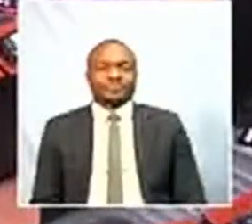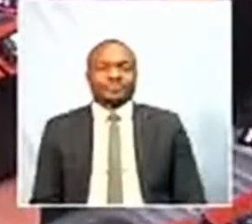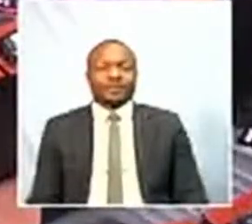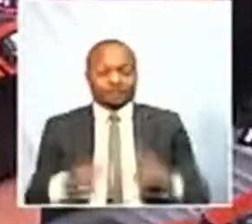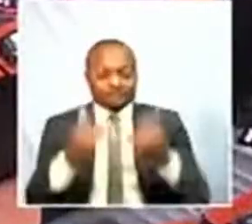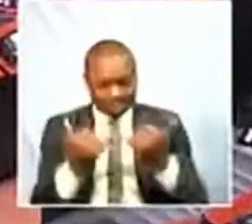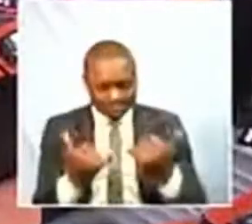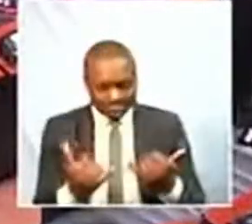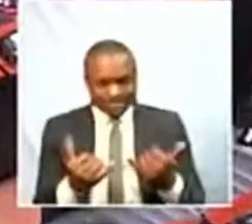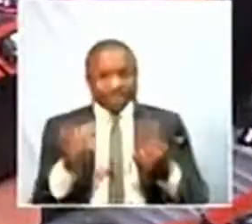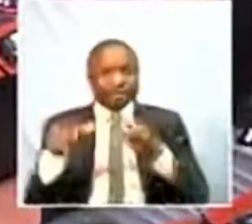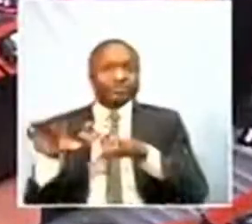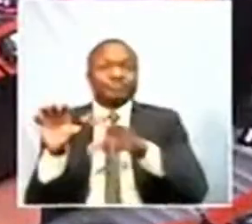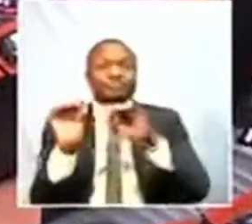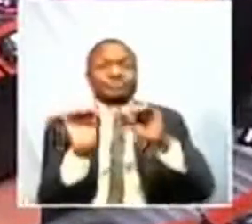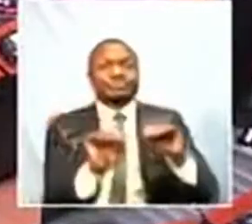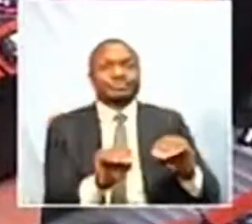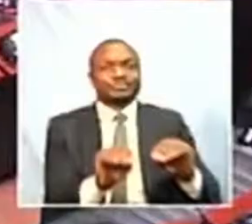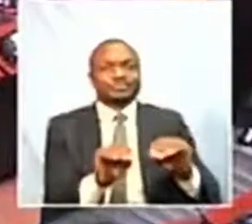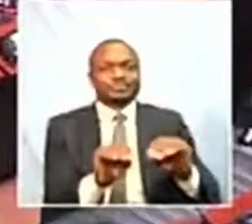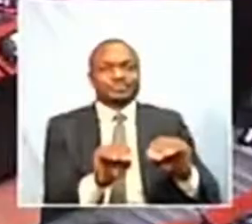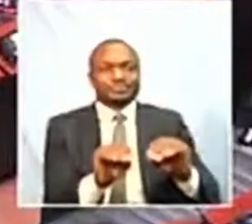do now adjourn.